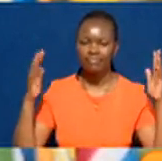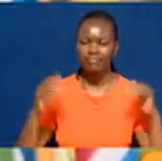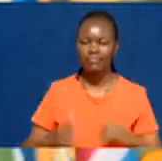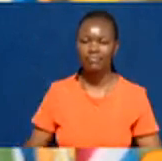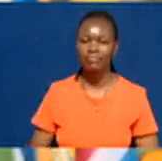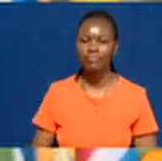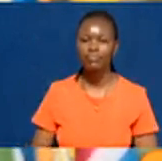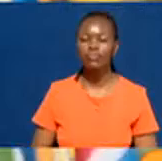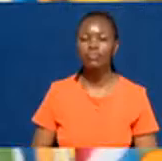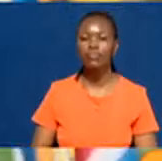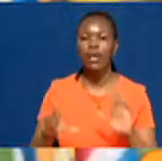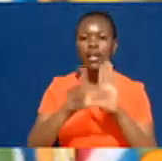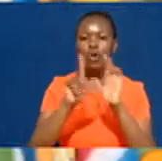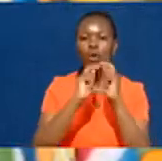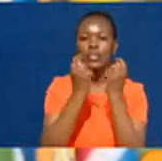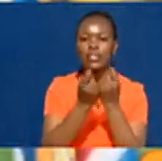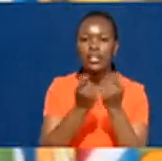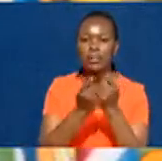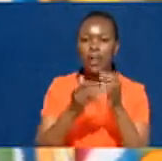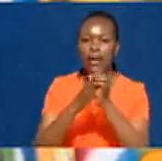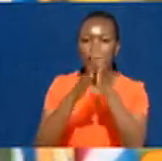Led by senior counsel